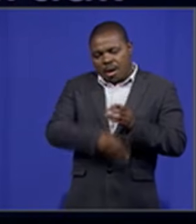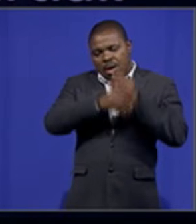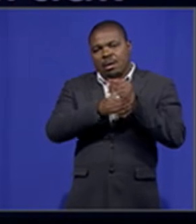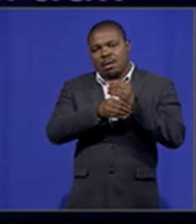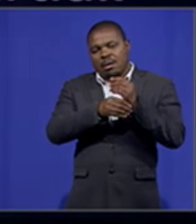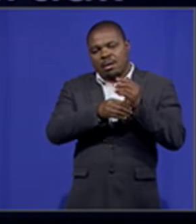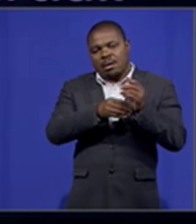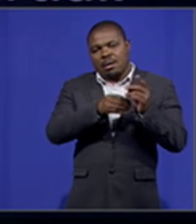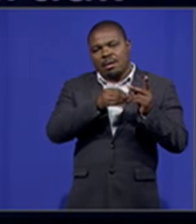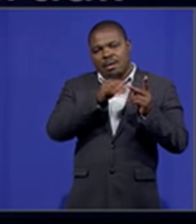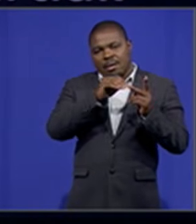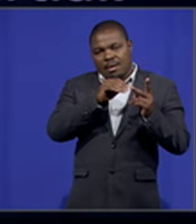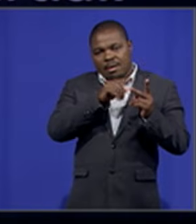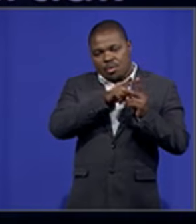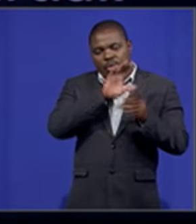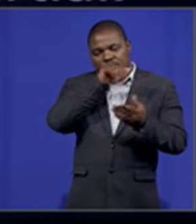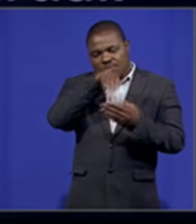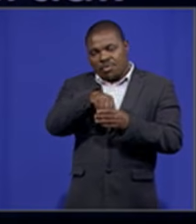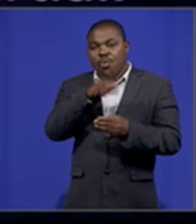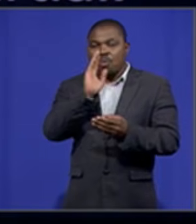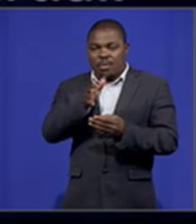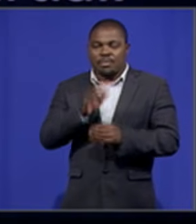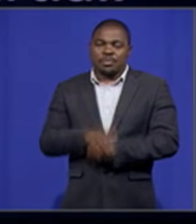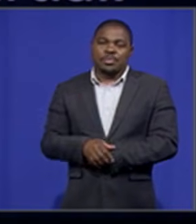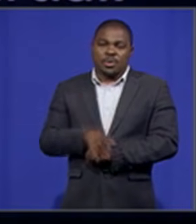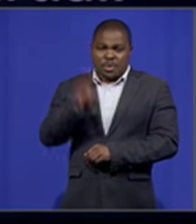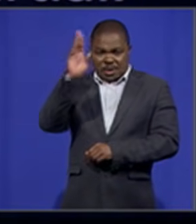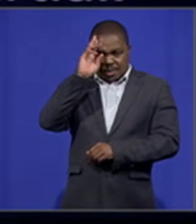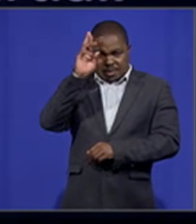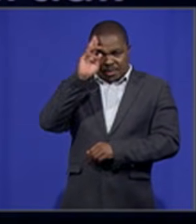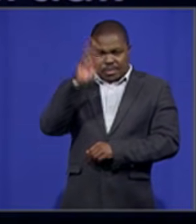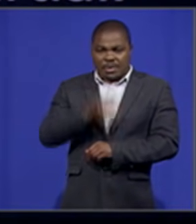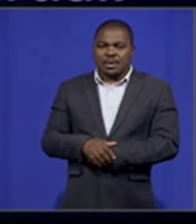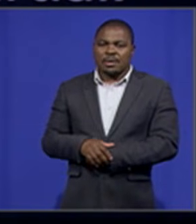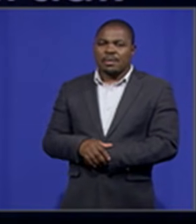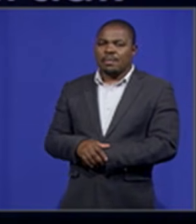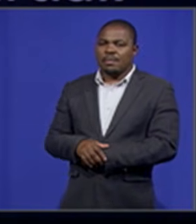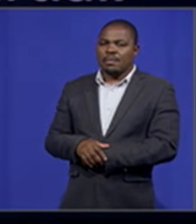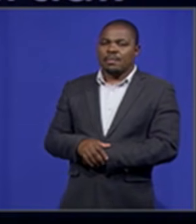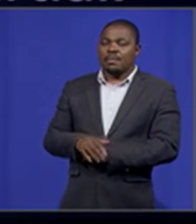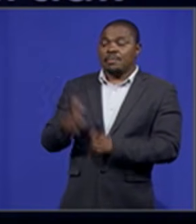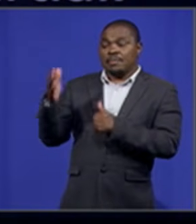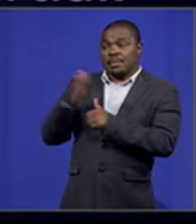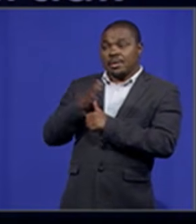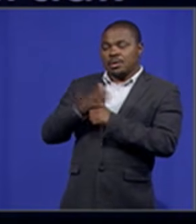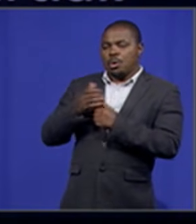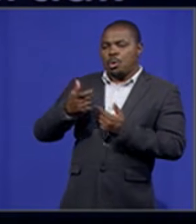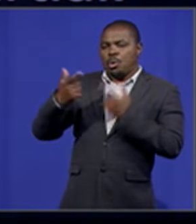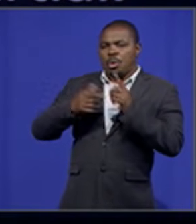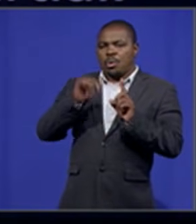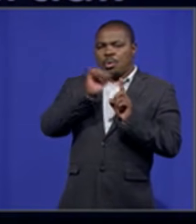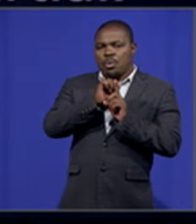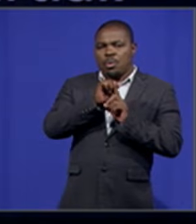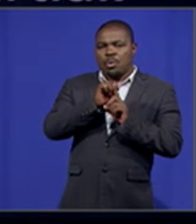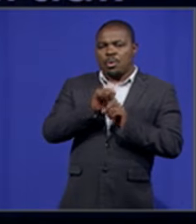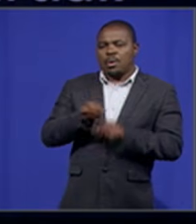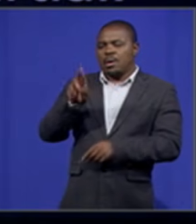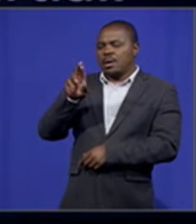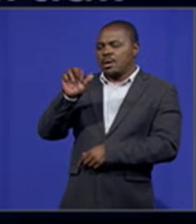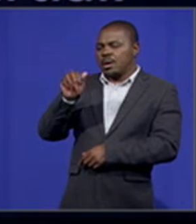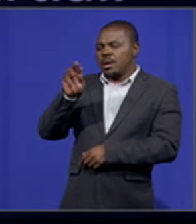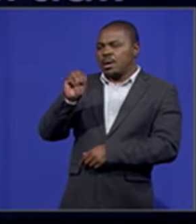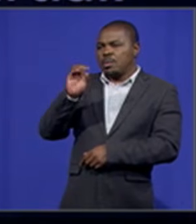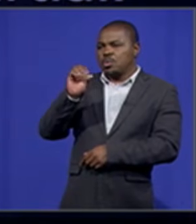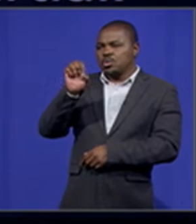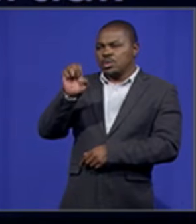le gore o tlo ba a tsena ka mogare ga molato o tla gopola gore molato ga bjale la mathomo bo o swere ke ramolao Lord Ramosi ga bjale o swere